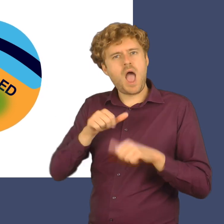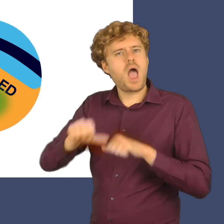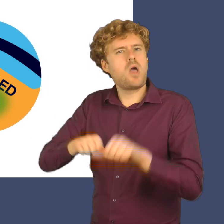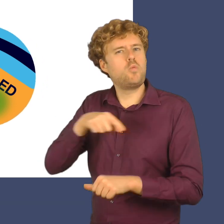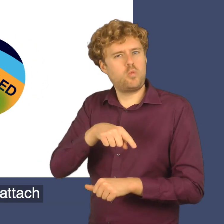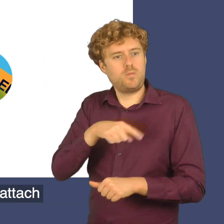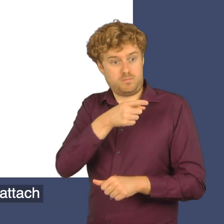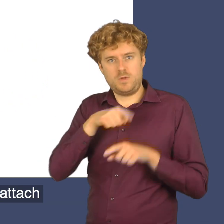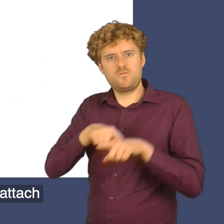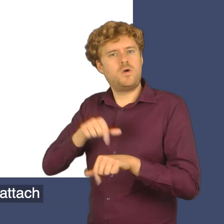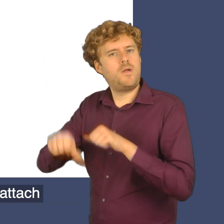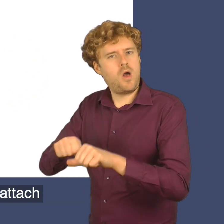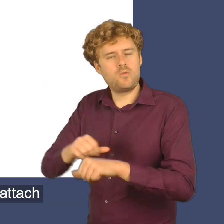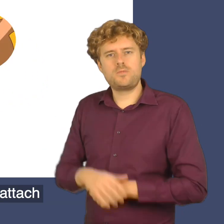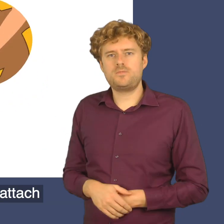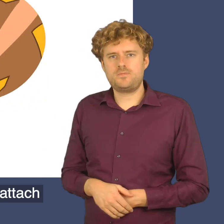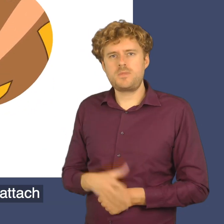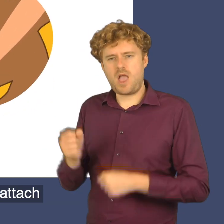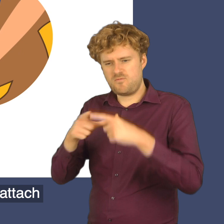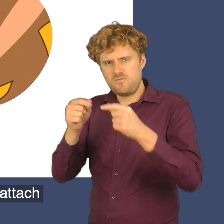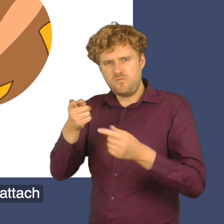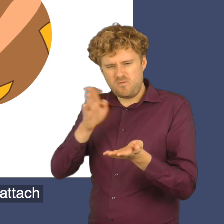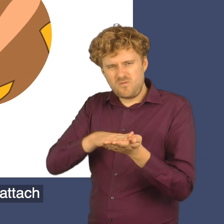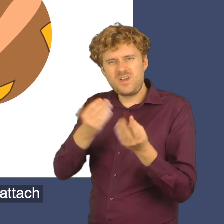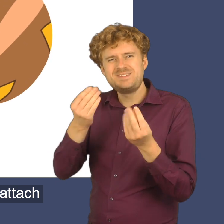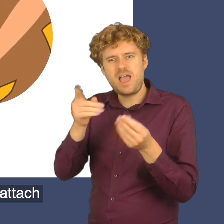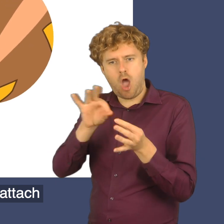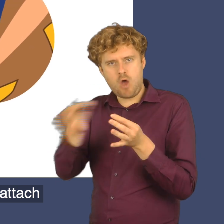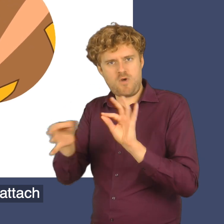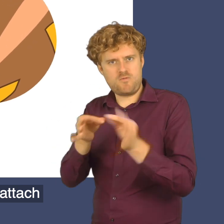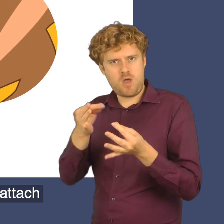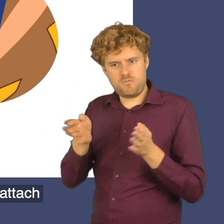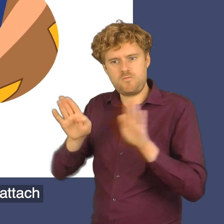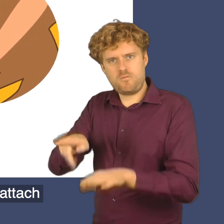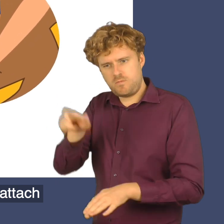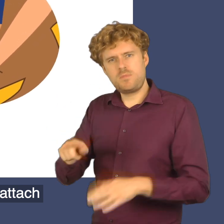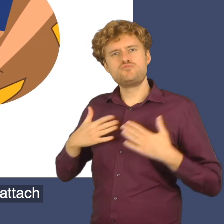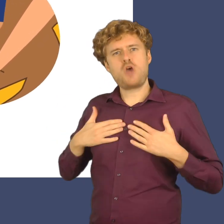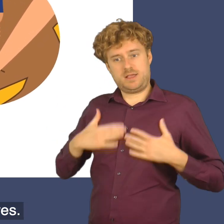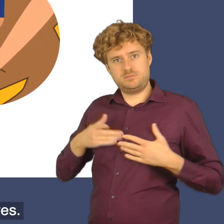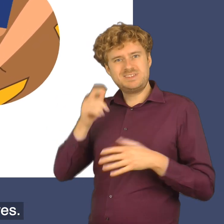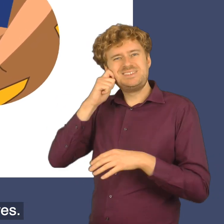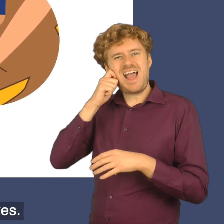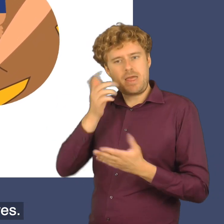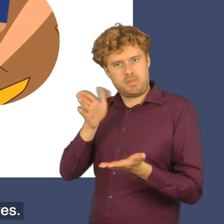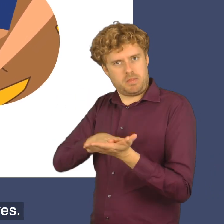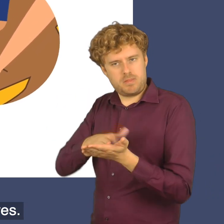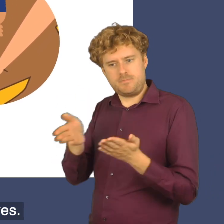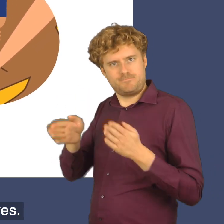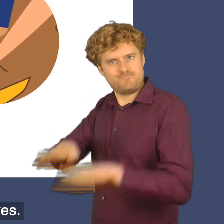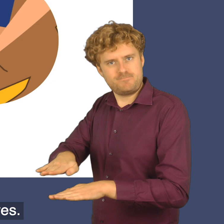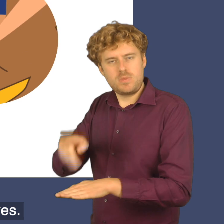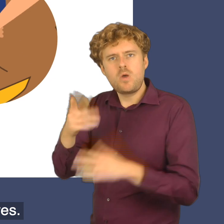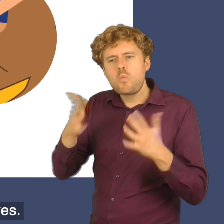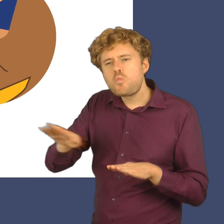to do. Step 2. Peel off the sticky electrode pads and attach them to the skin of the patient's chest in the position shown on the